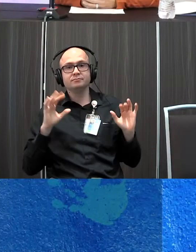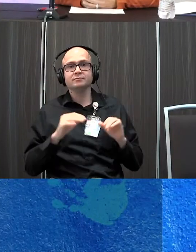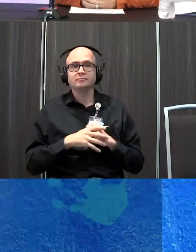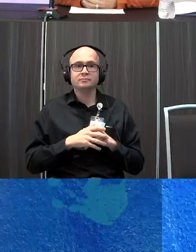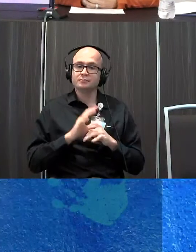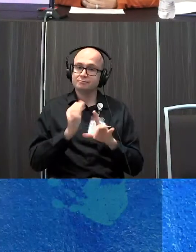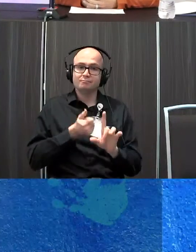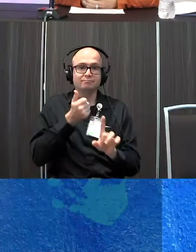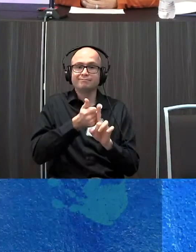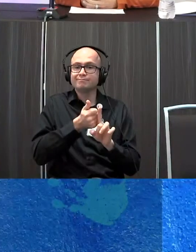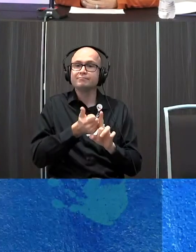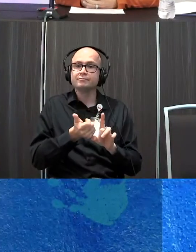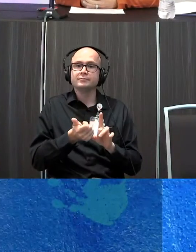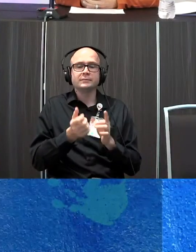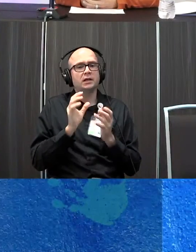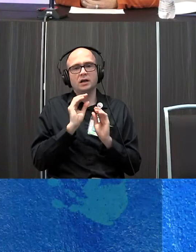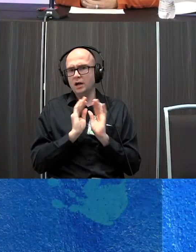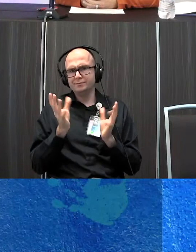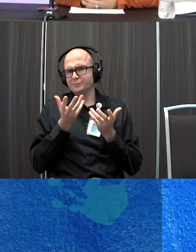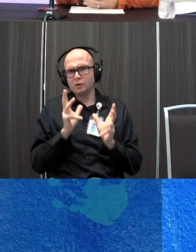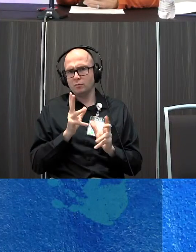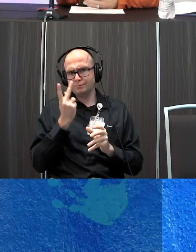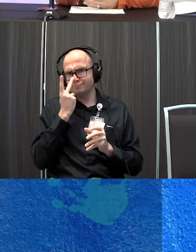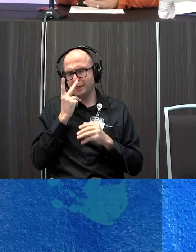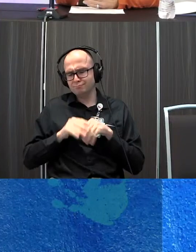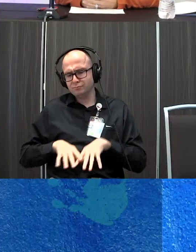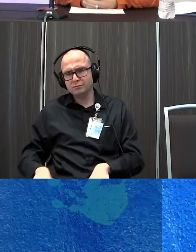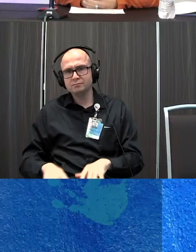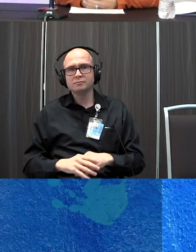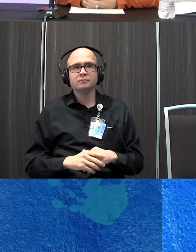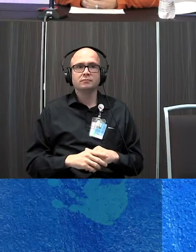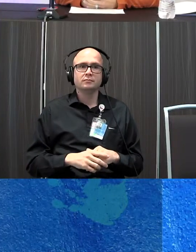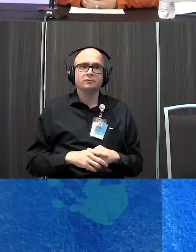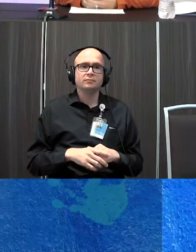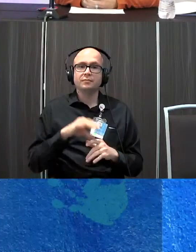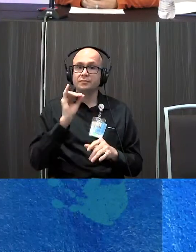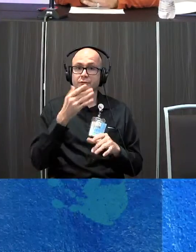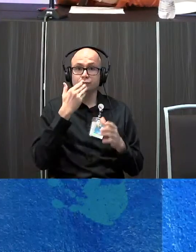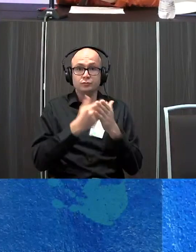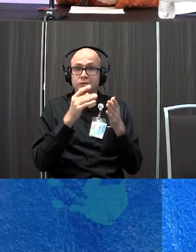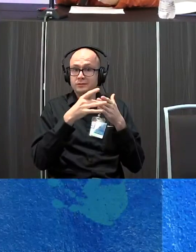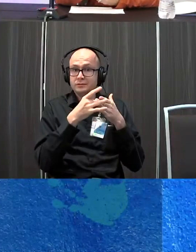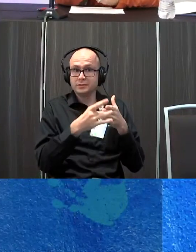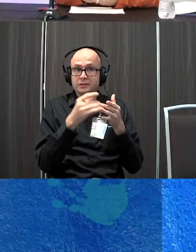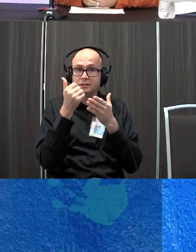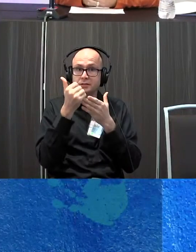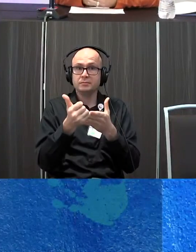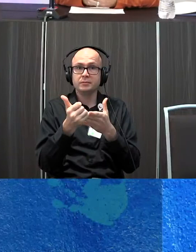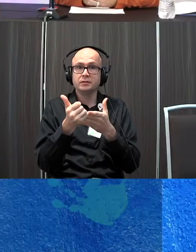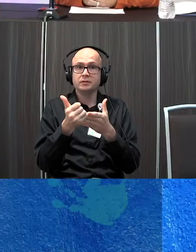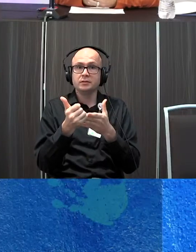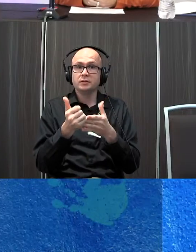was effective, but that's obviously not what we want. But that's a good guide to help you. And I'm just going to say,